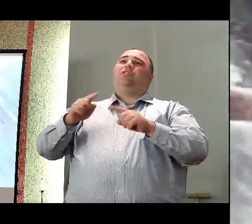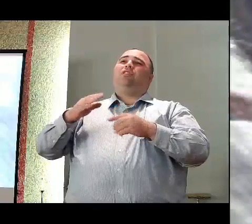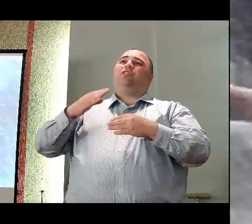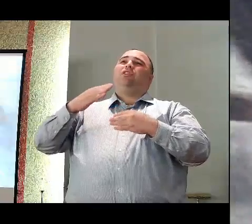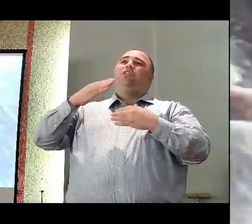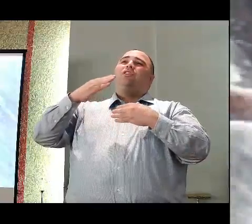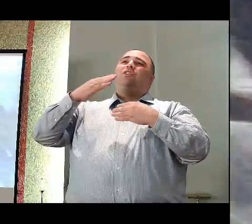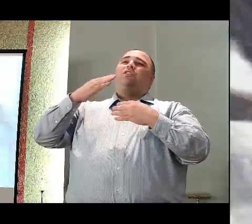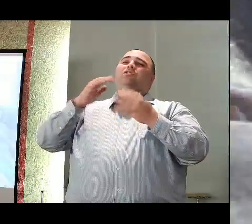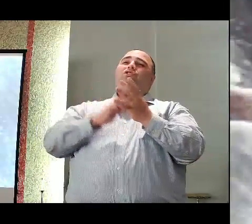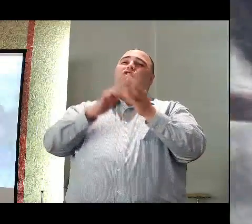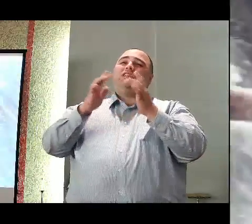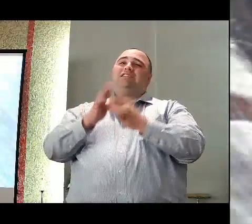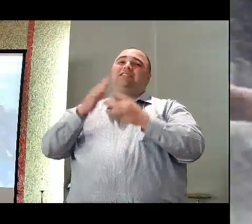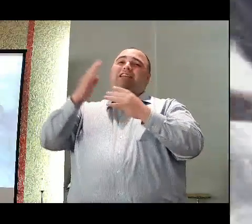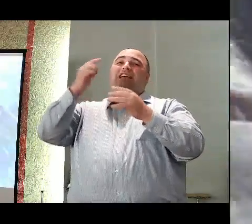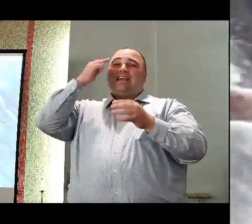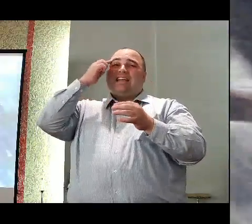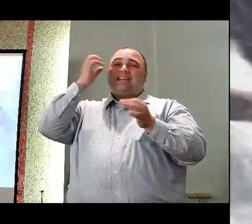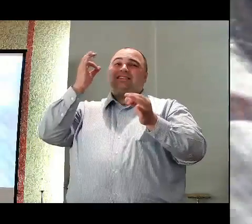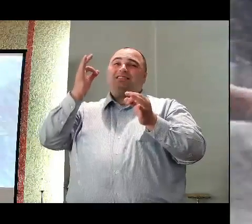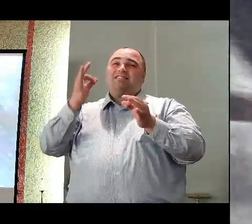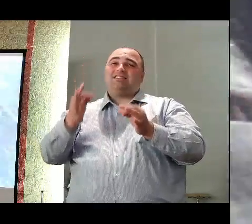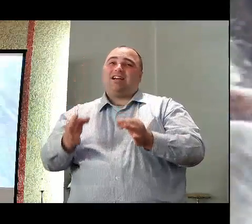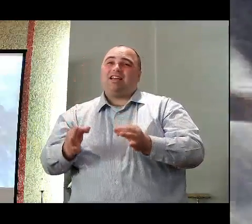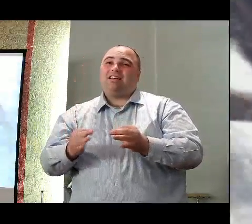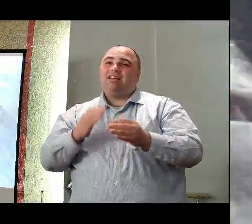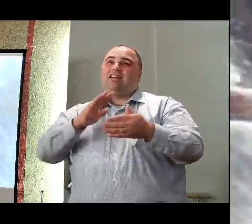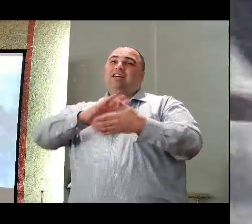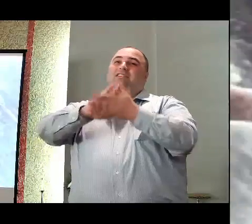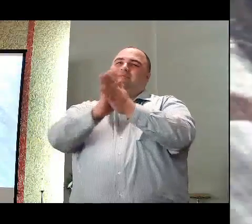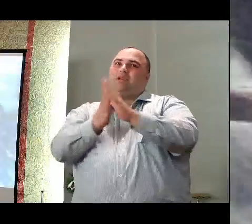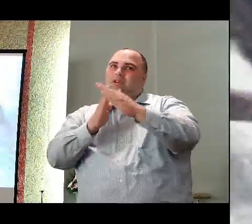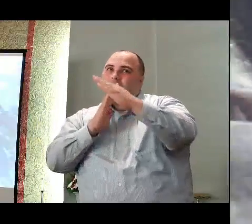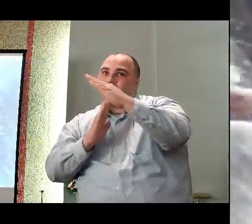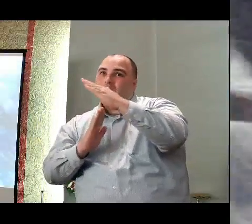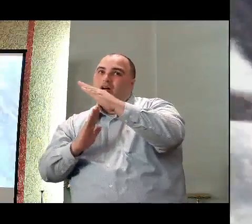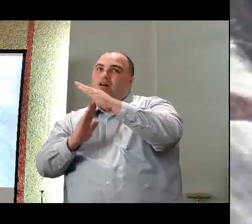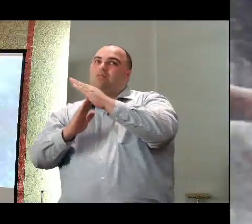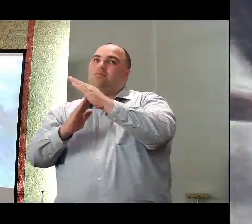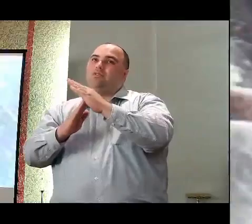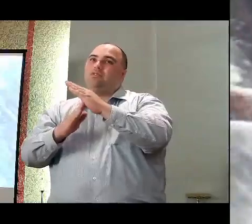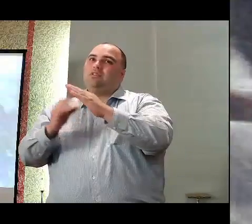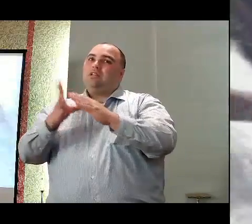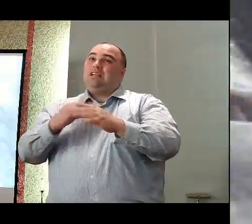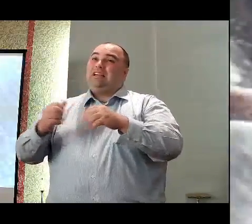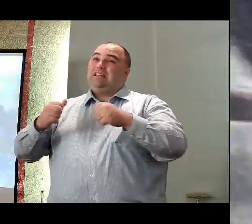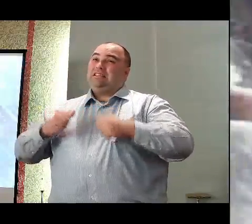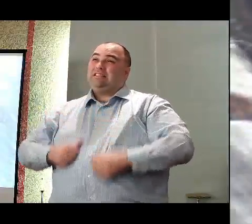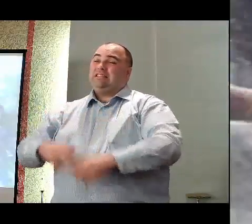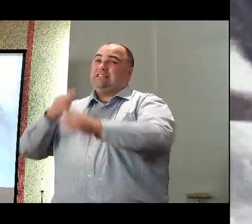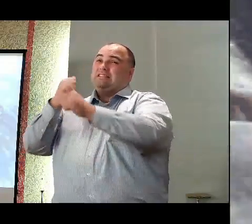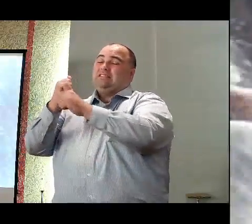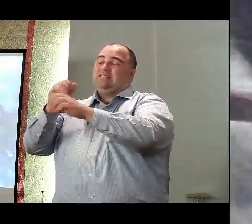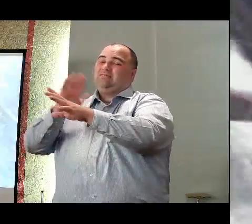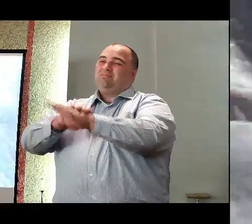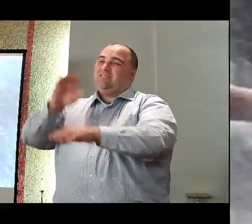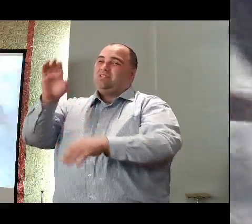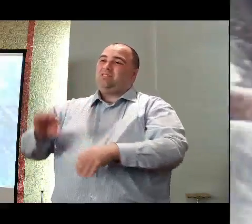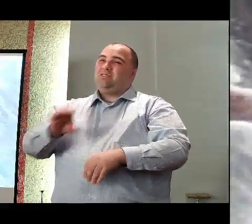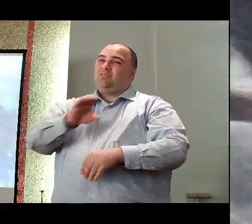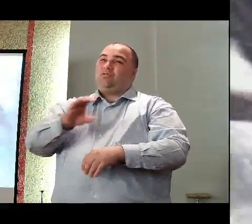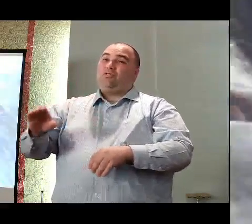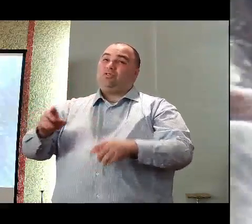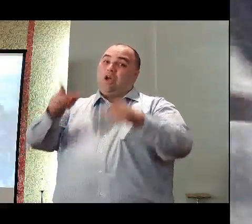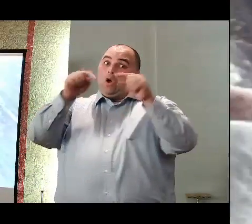Yourself vulnerable to us, and that You did so by dying on a cross, giving Your life for us when we were so